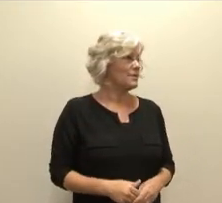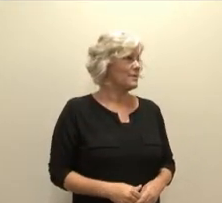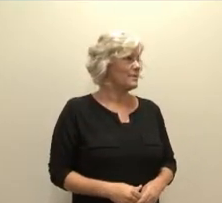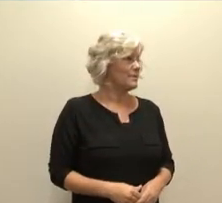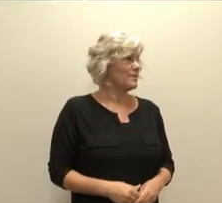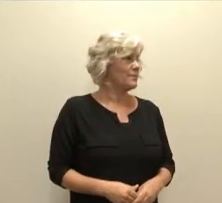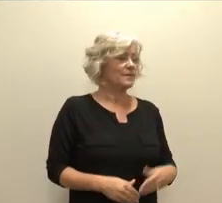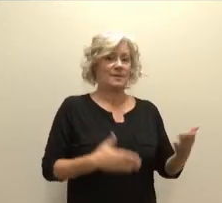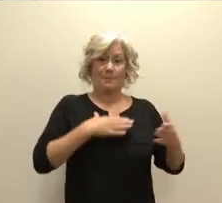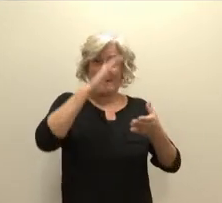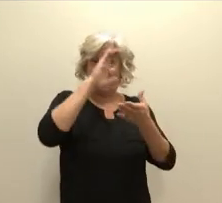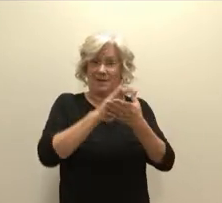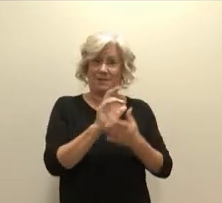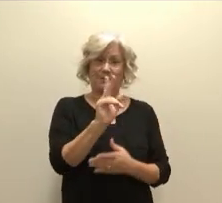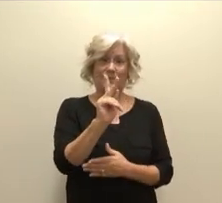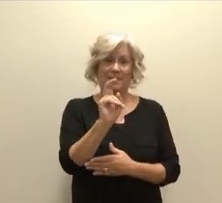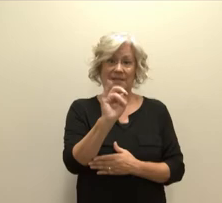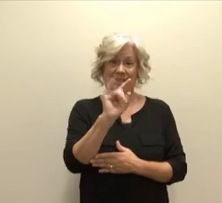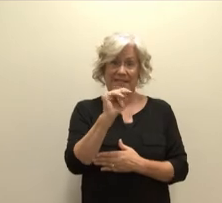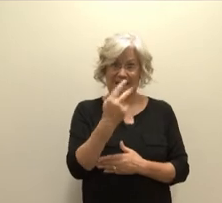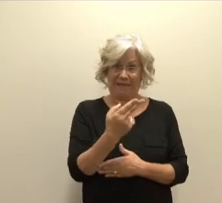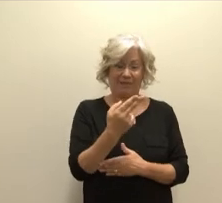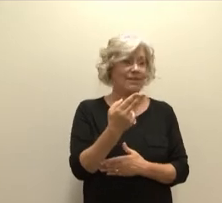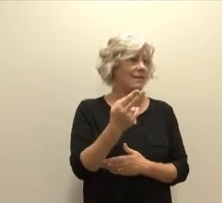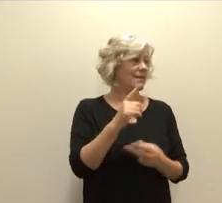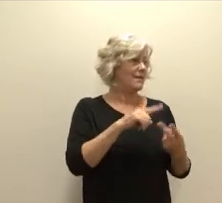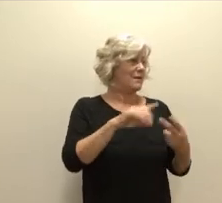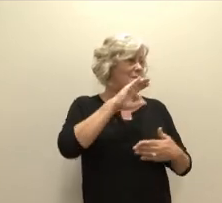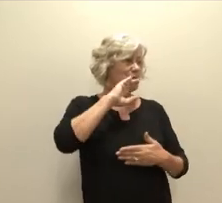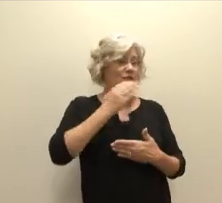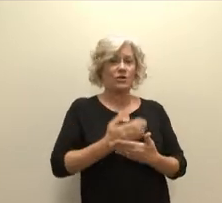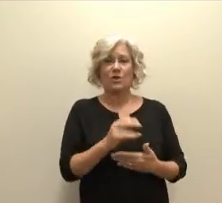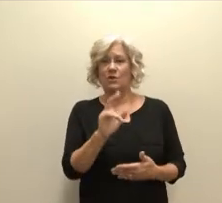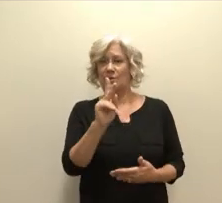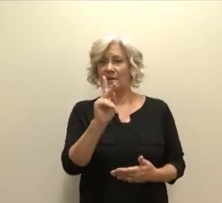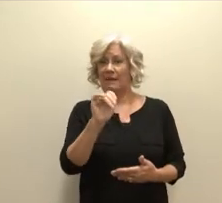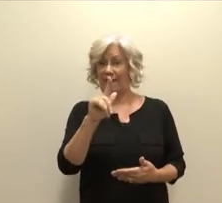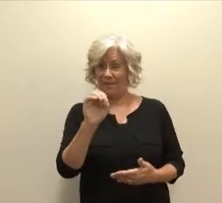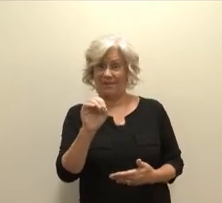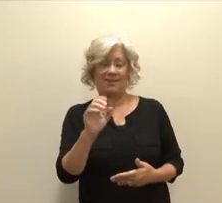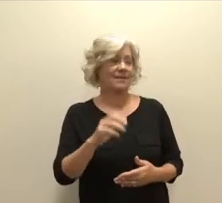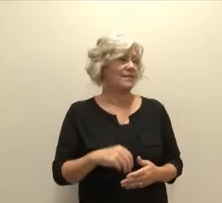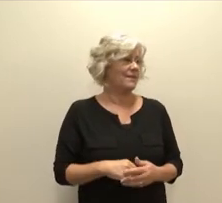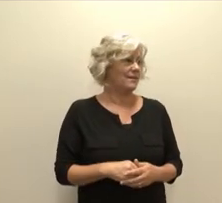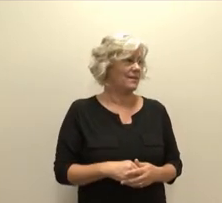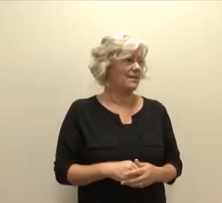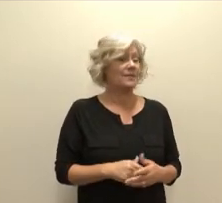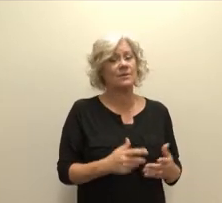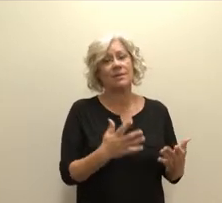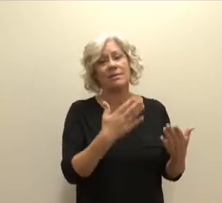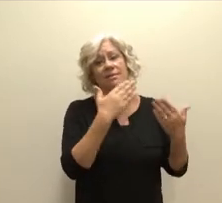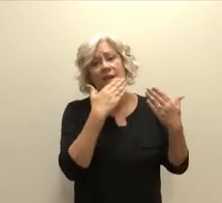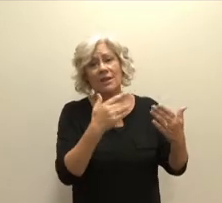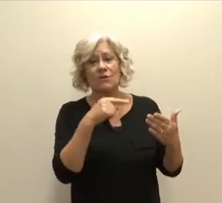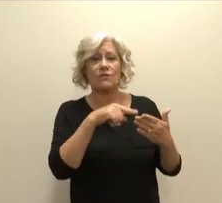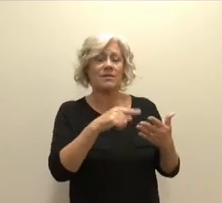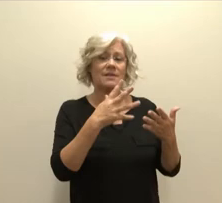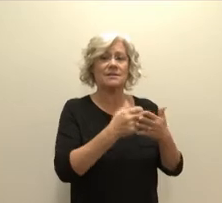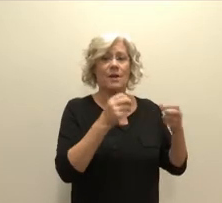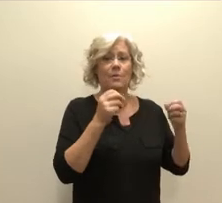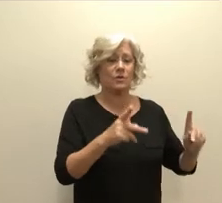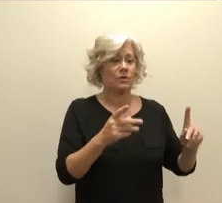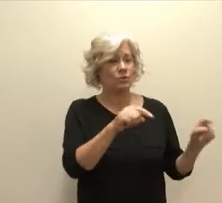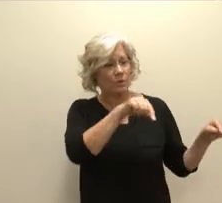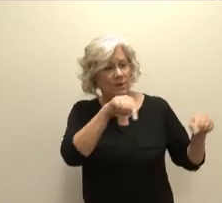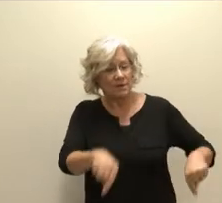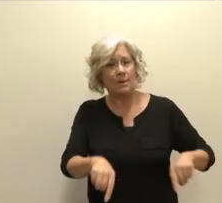them. Miss my husband Keith Kincannon and my daughter Kale. And I just want to say thank you for the opportunity to